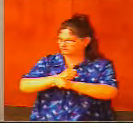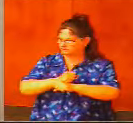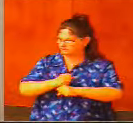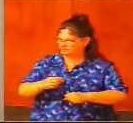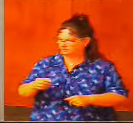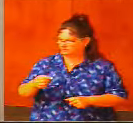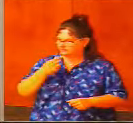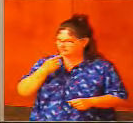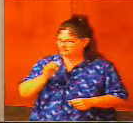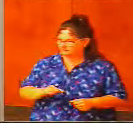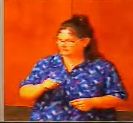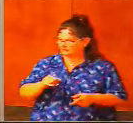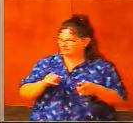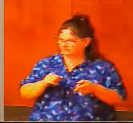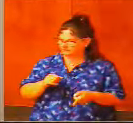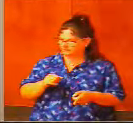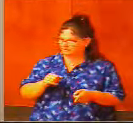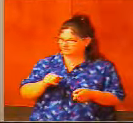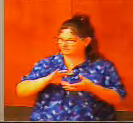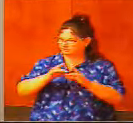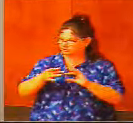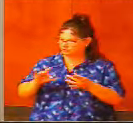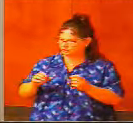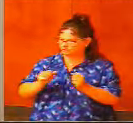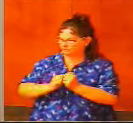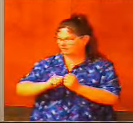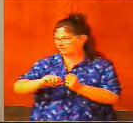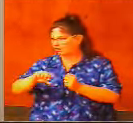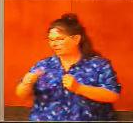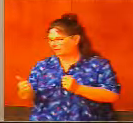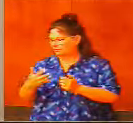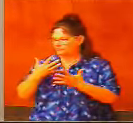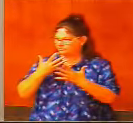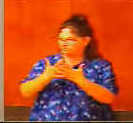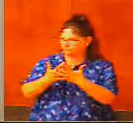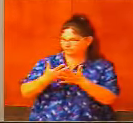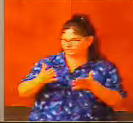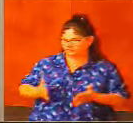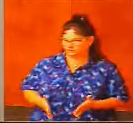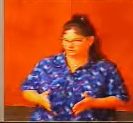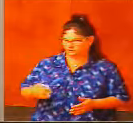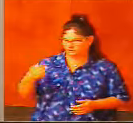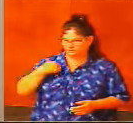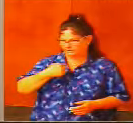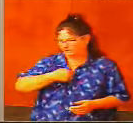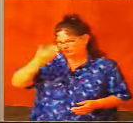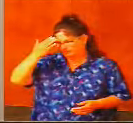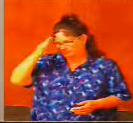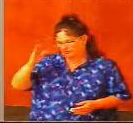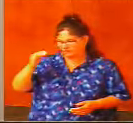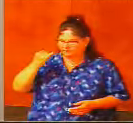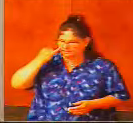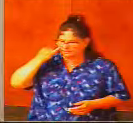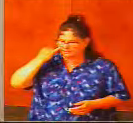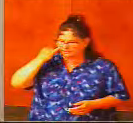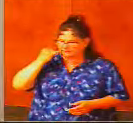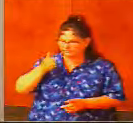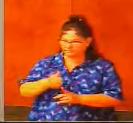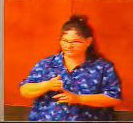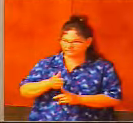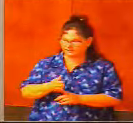We're just told that Barabbas was chained along with other prisoners, so we don't really know if he